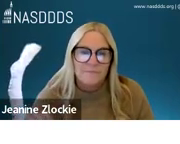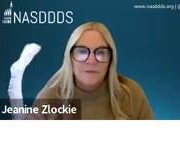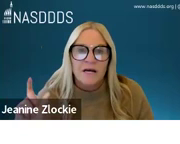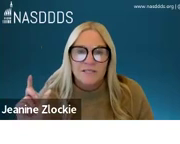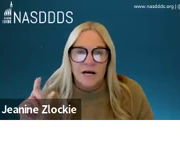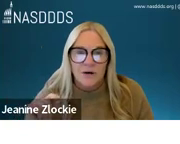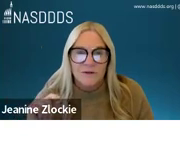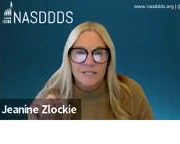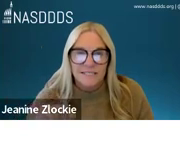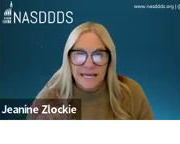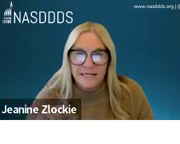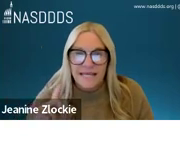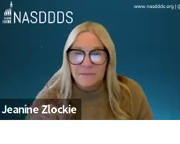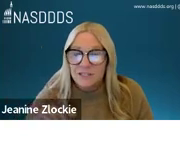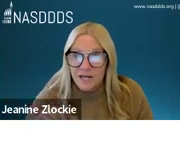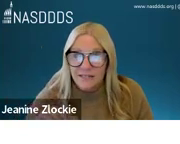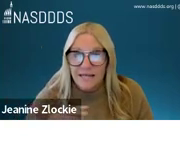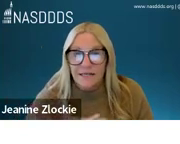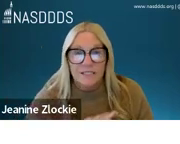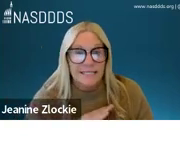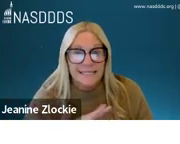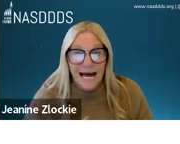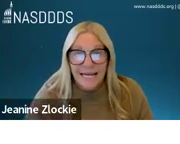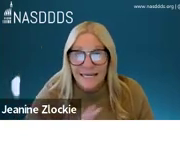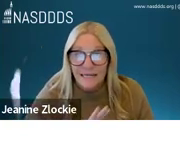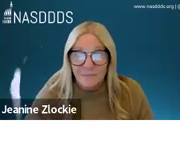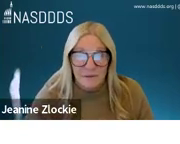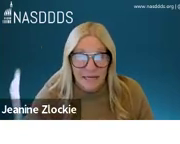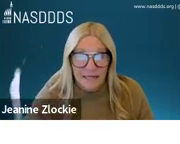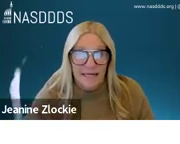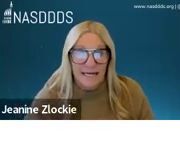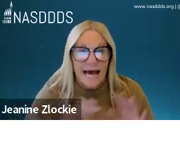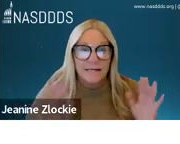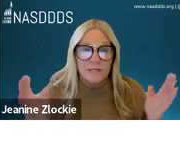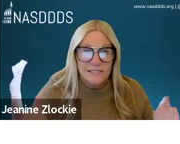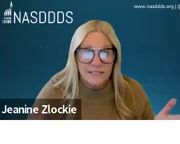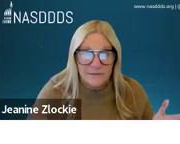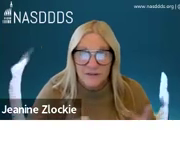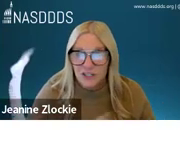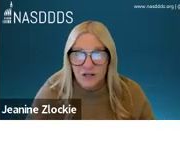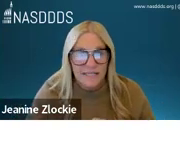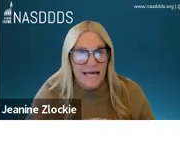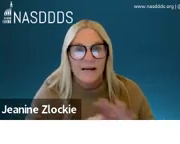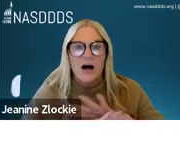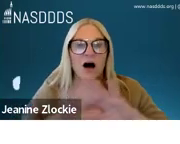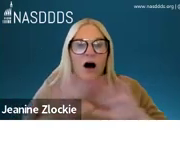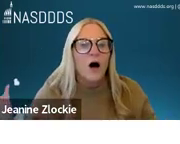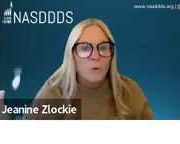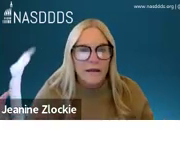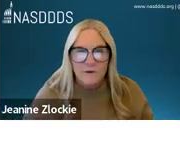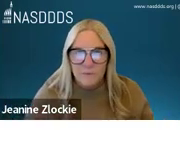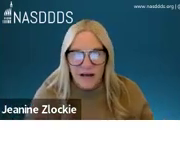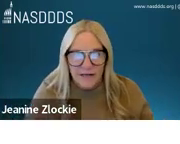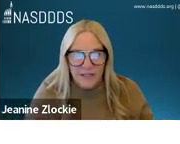providers. So the state demonstrates that it designed and implemented an adequate system for assuring that